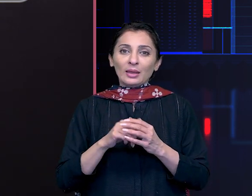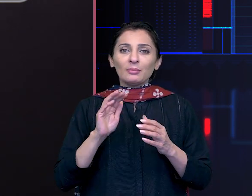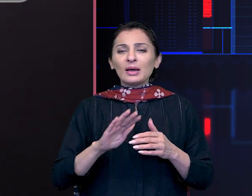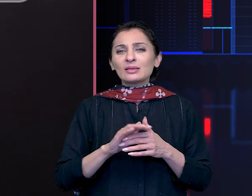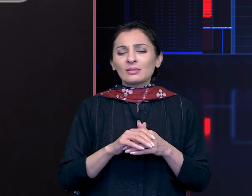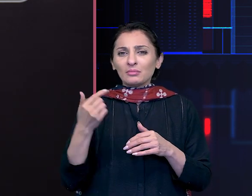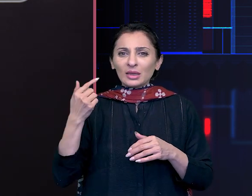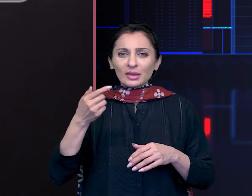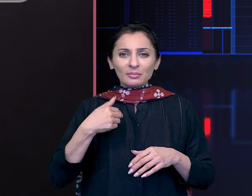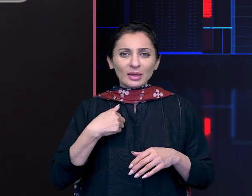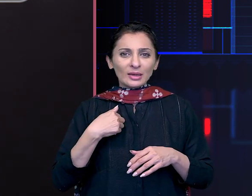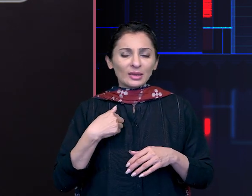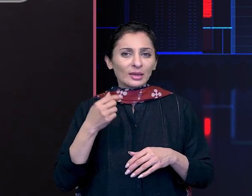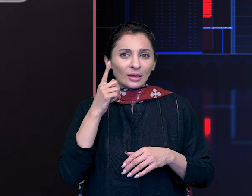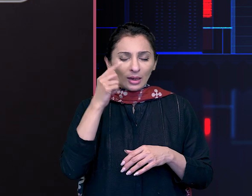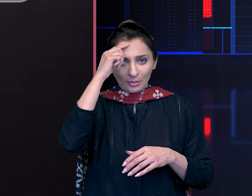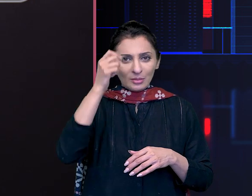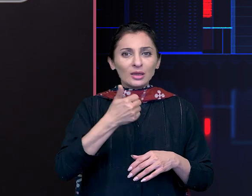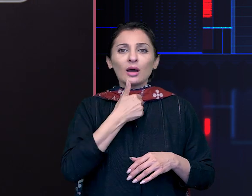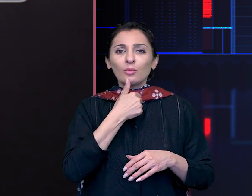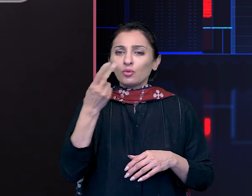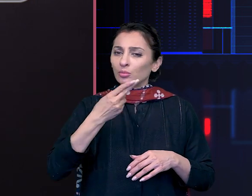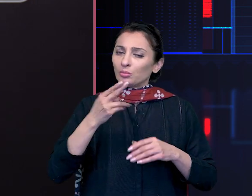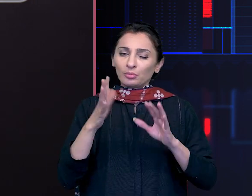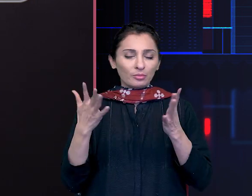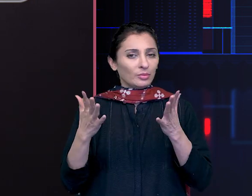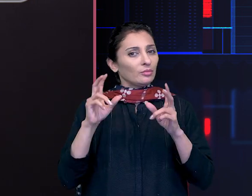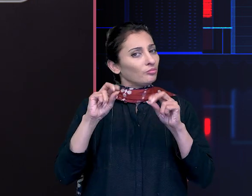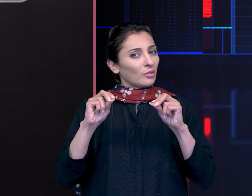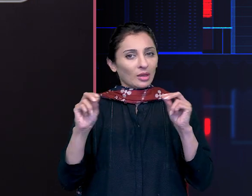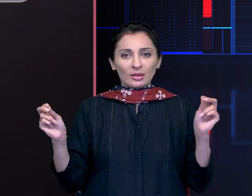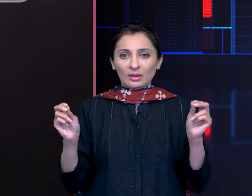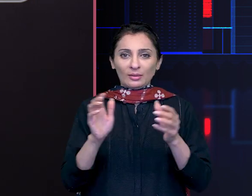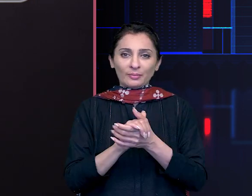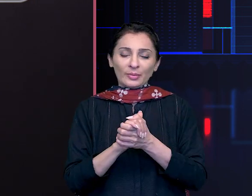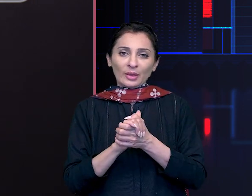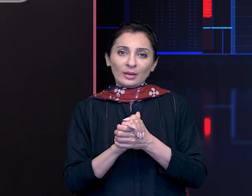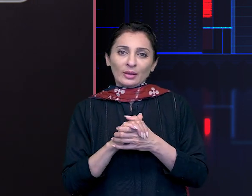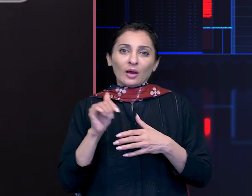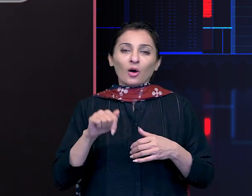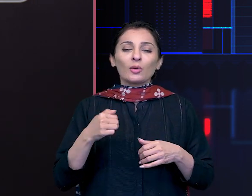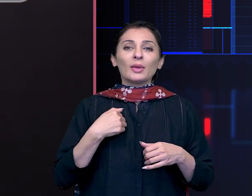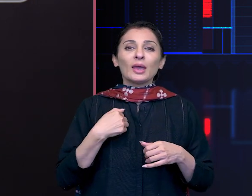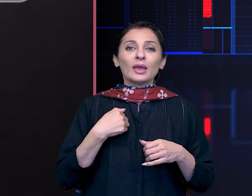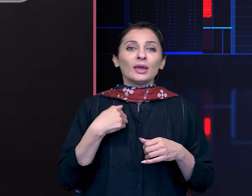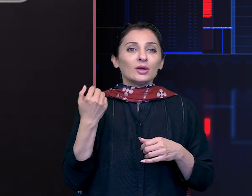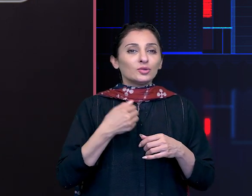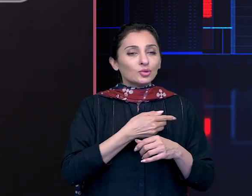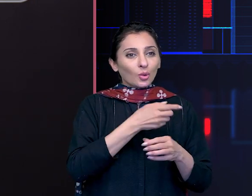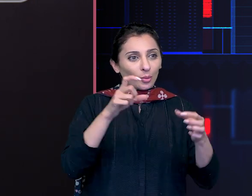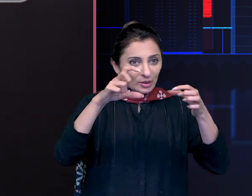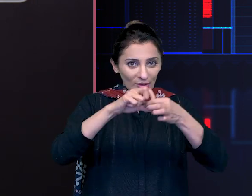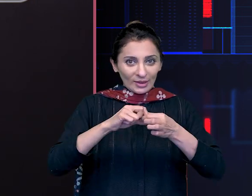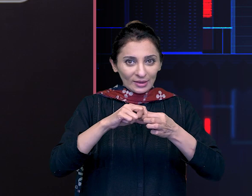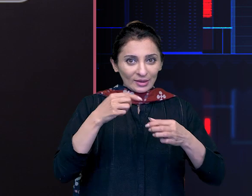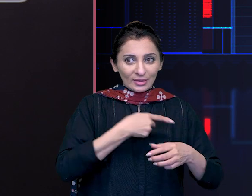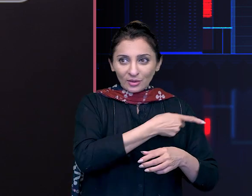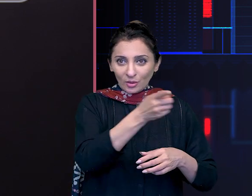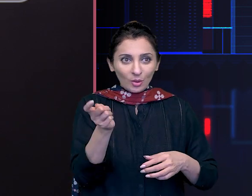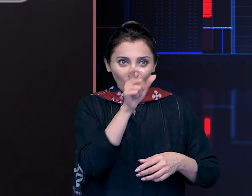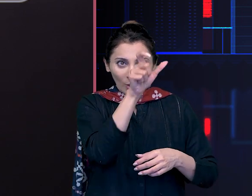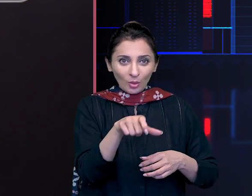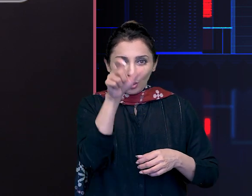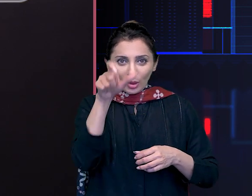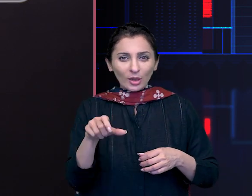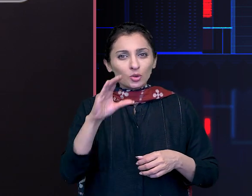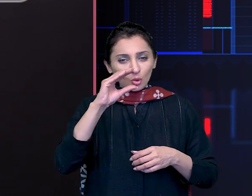an academic background, I found it very welcoming in this artist community. The artist community is very small in Lahore. There's only a handful of galleries,